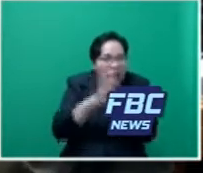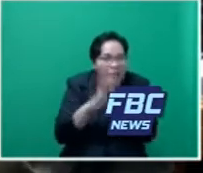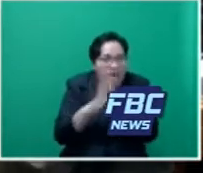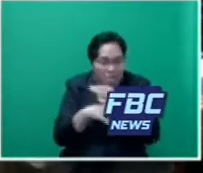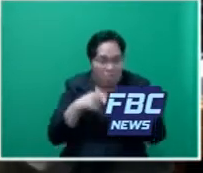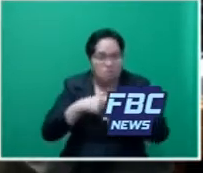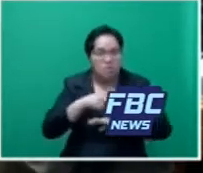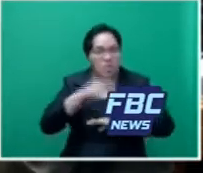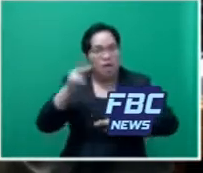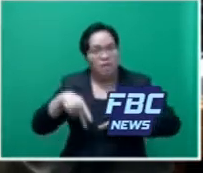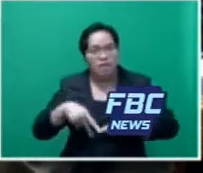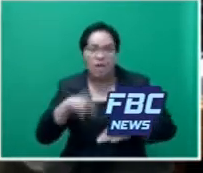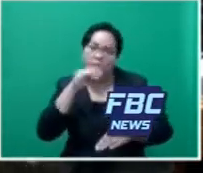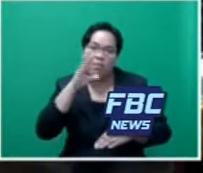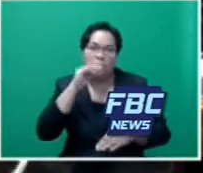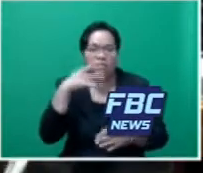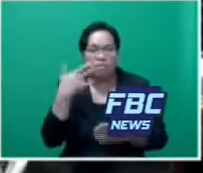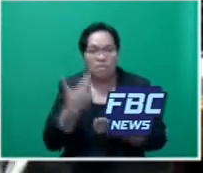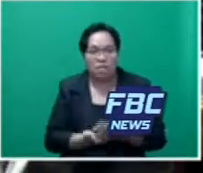privilege in this house.